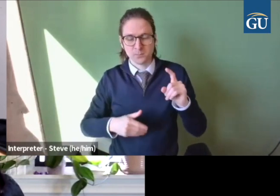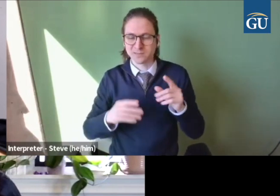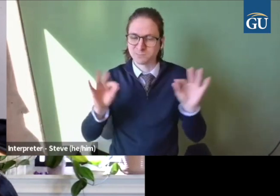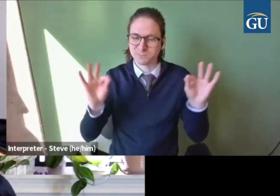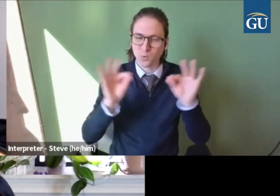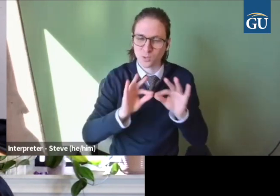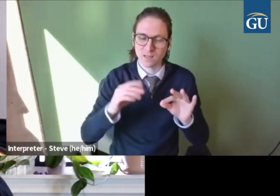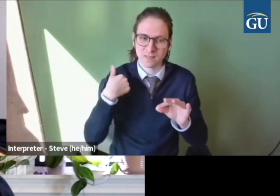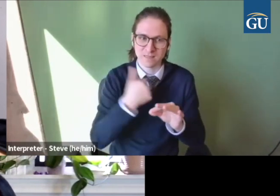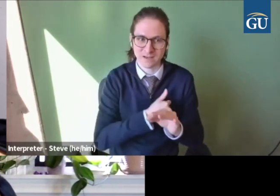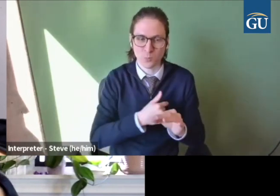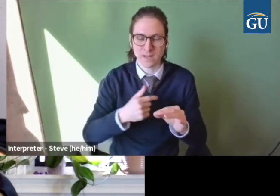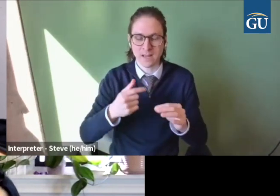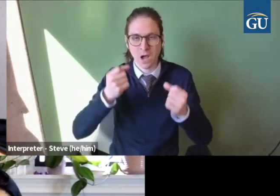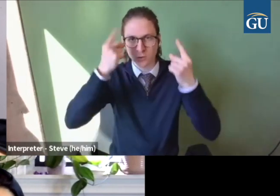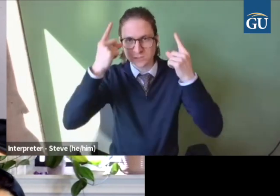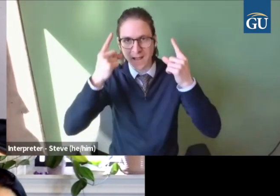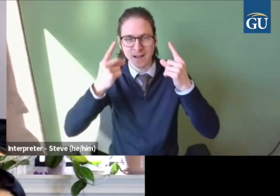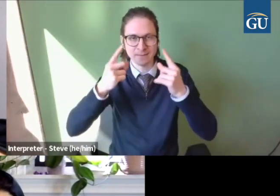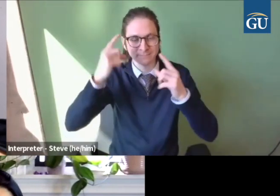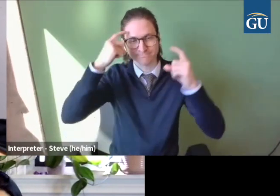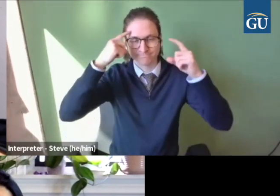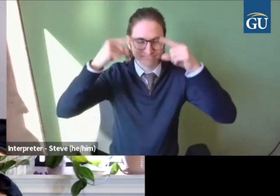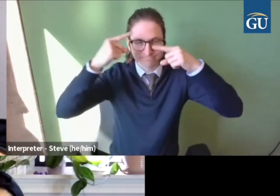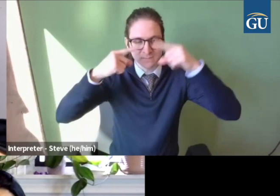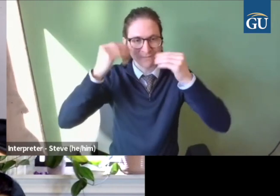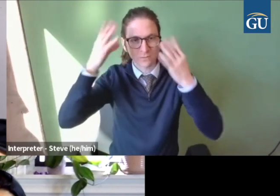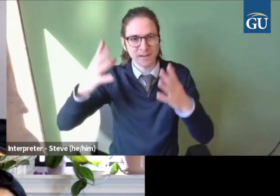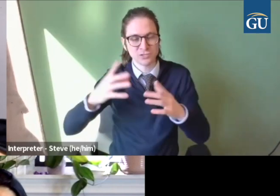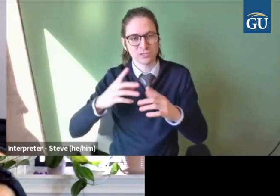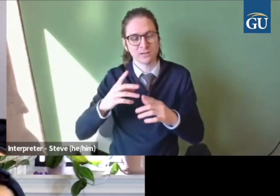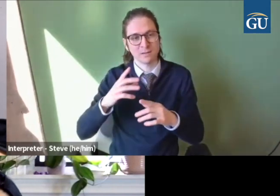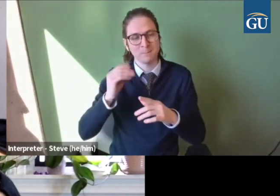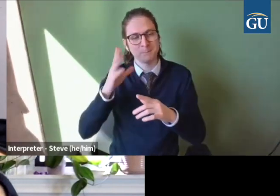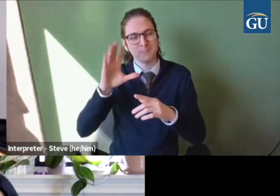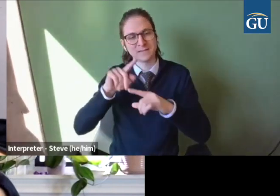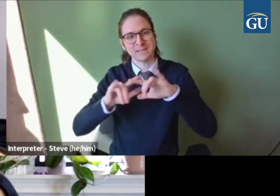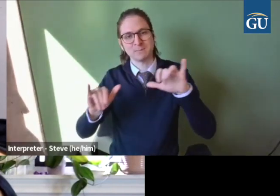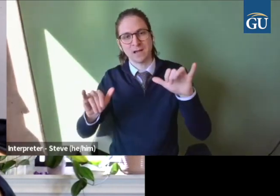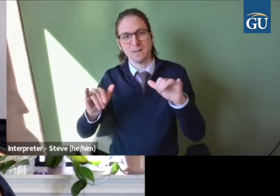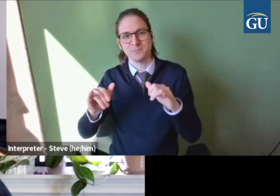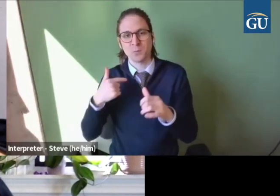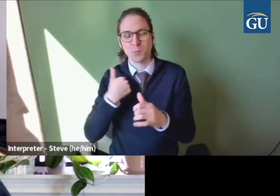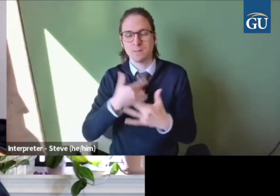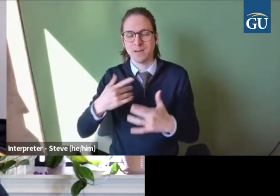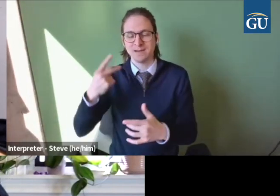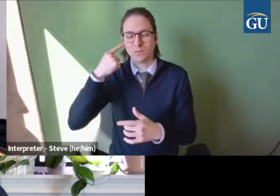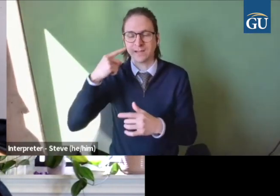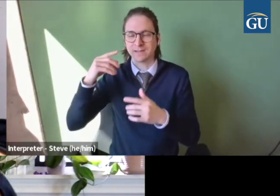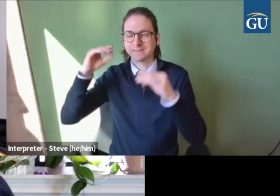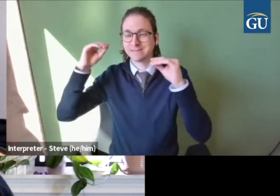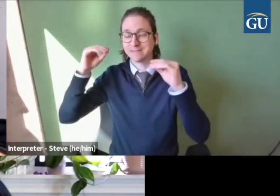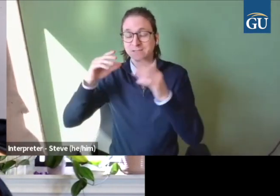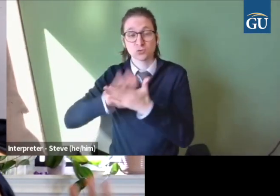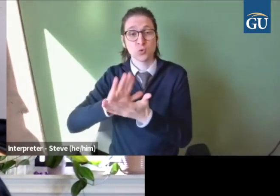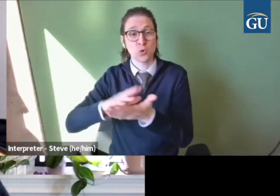of and digest information, but we often think about the purpose of school as being mainly about the teacher knows stuff, the kids don't, and